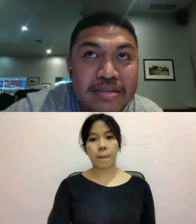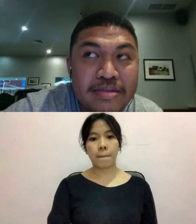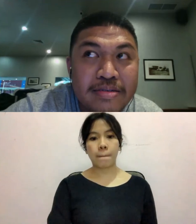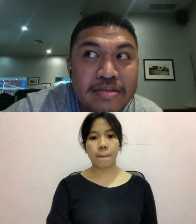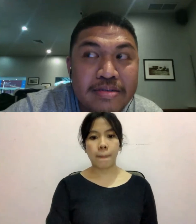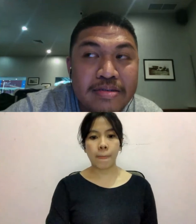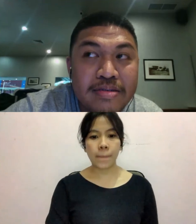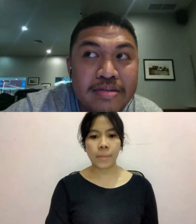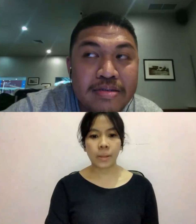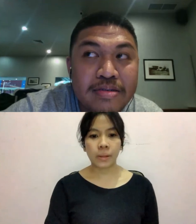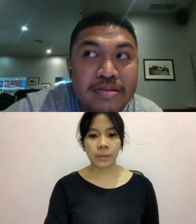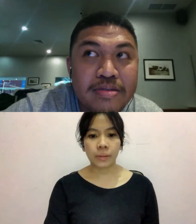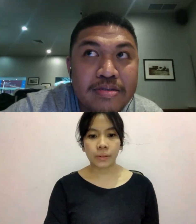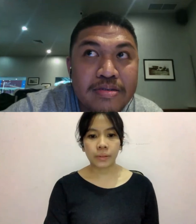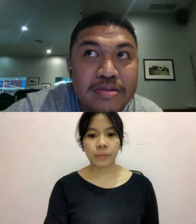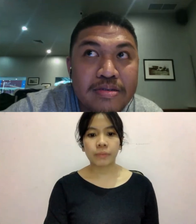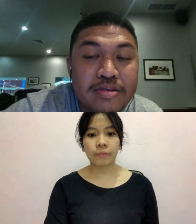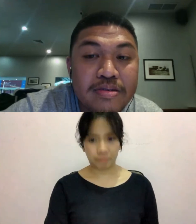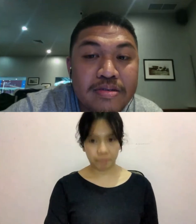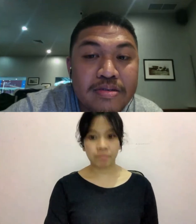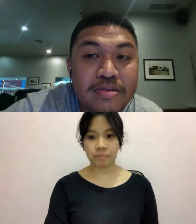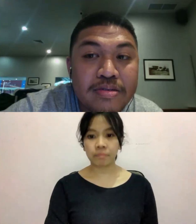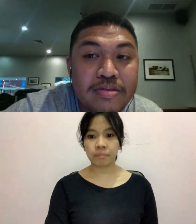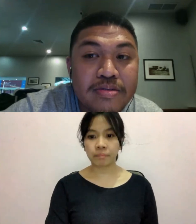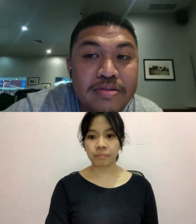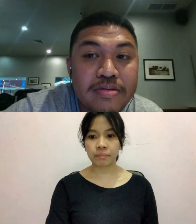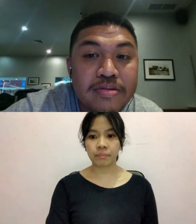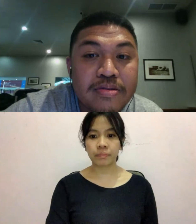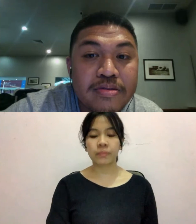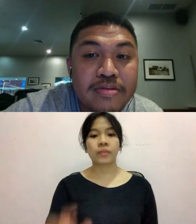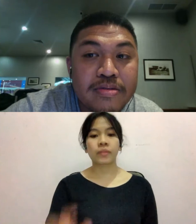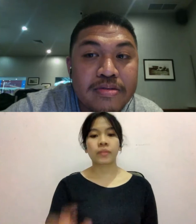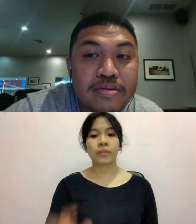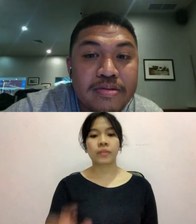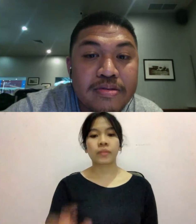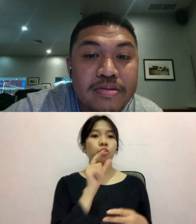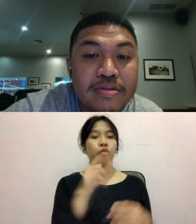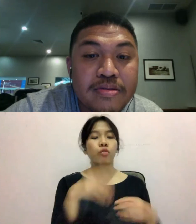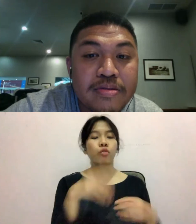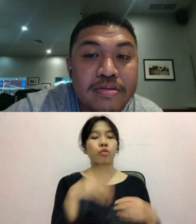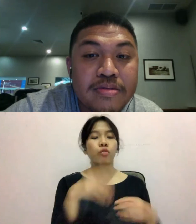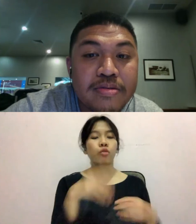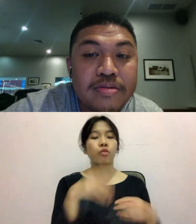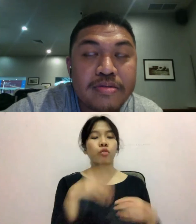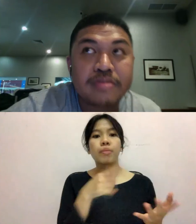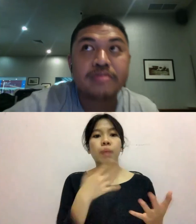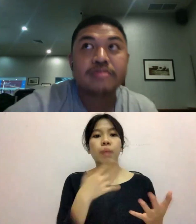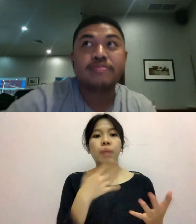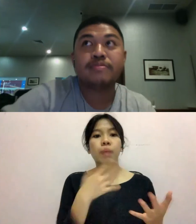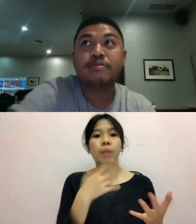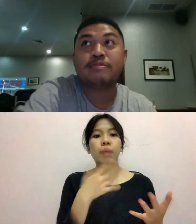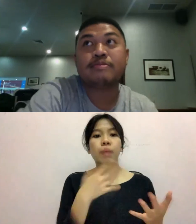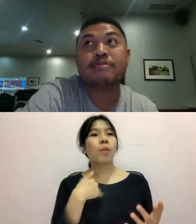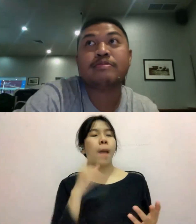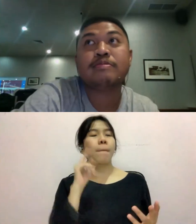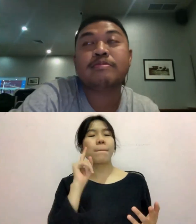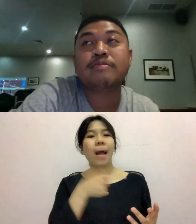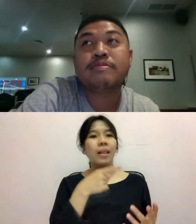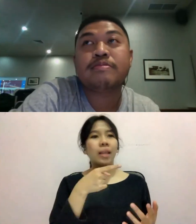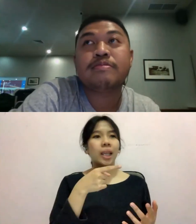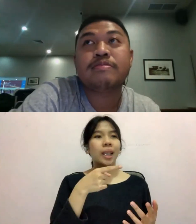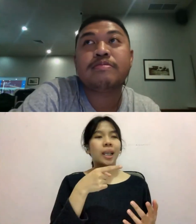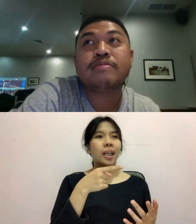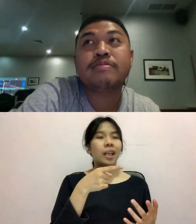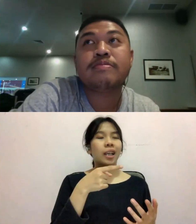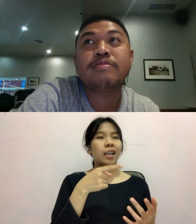what have you done for somebody that is important to you, which is your partner? And what's the craziest thing you have done for love? And what's the craziest thing